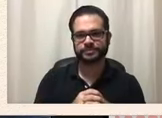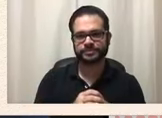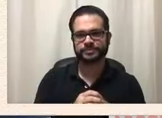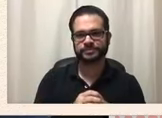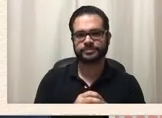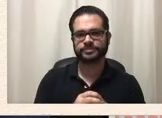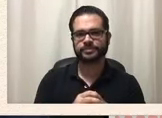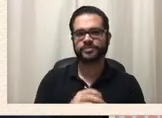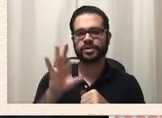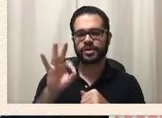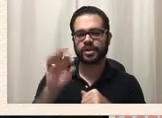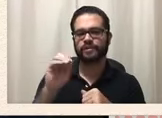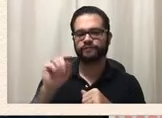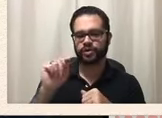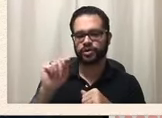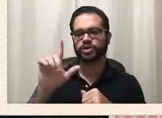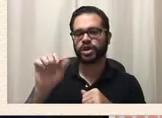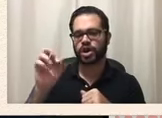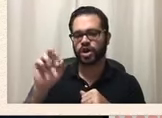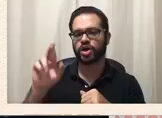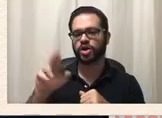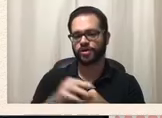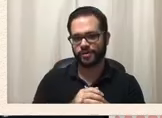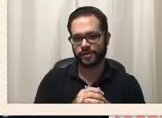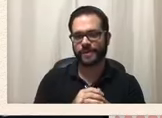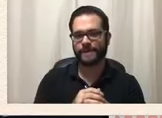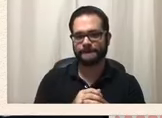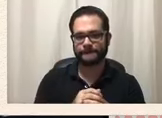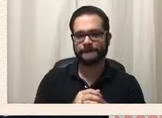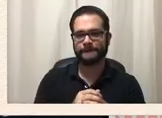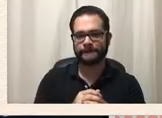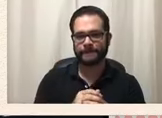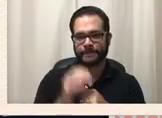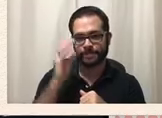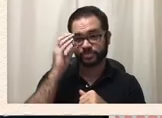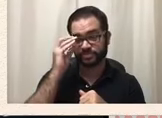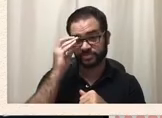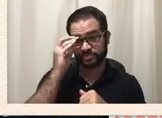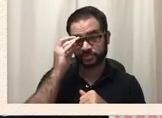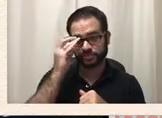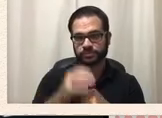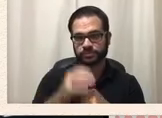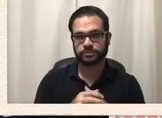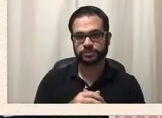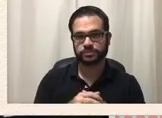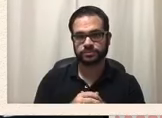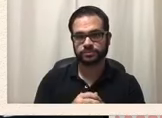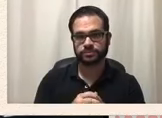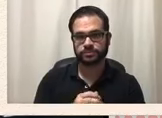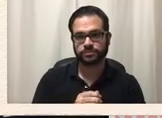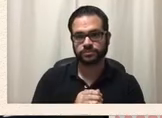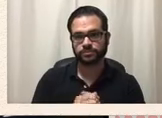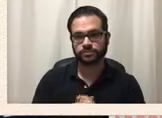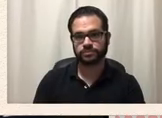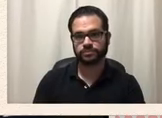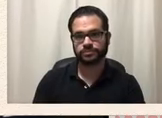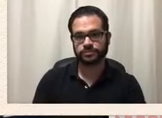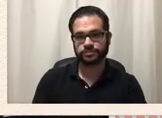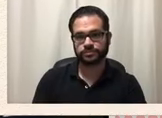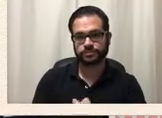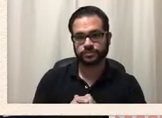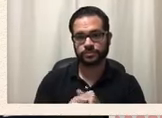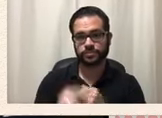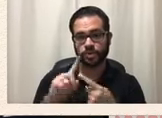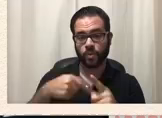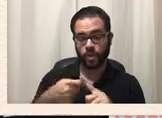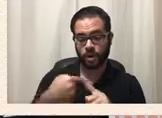is. Yeah. Foot Locker. So this guy, he's a good guy, but when he's on the court, I have to